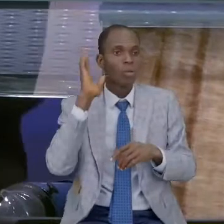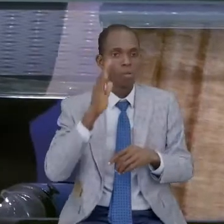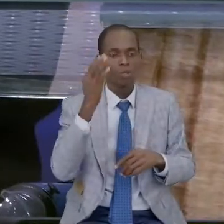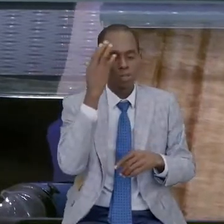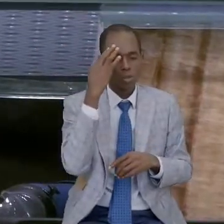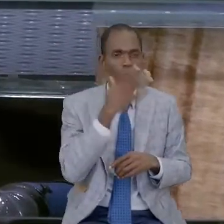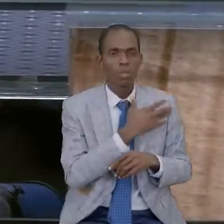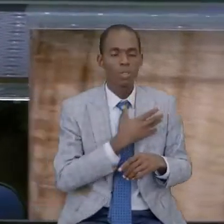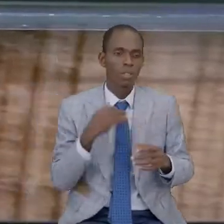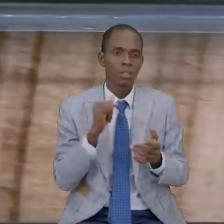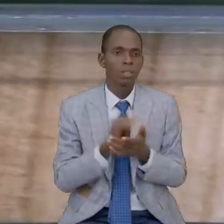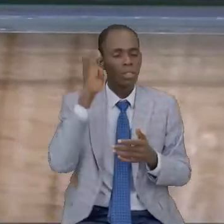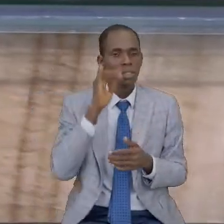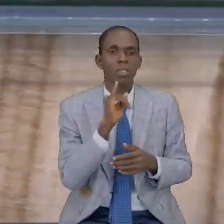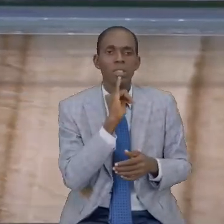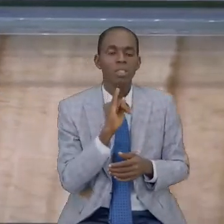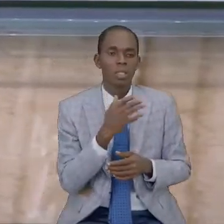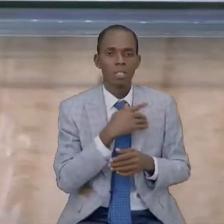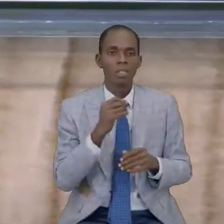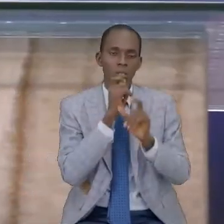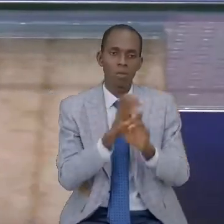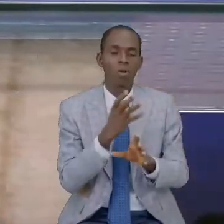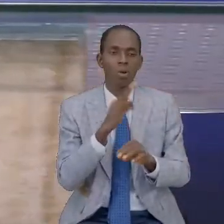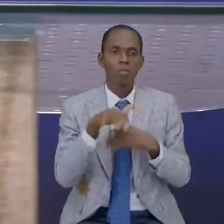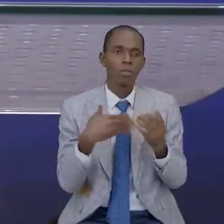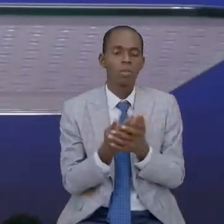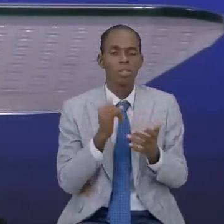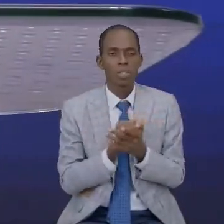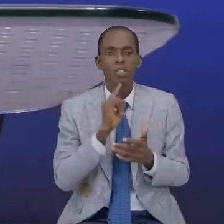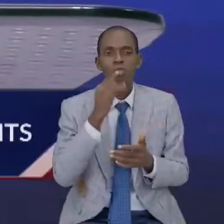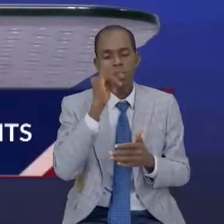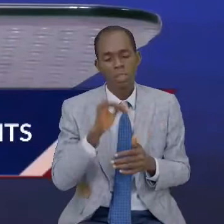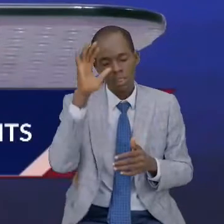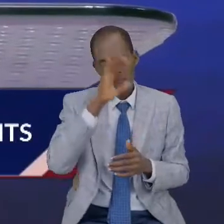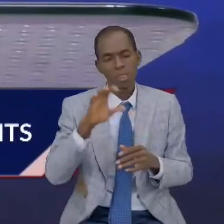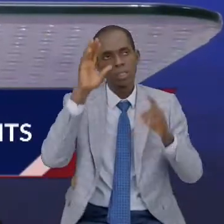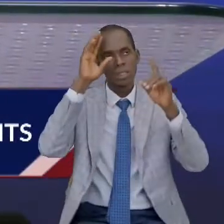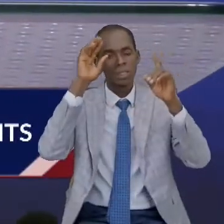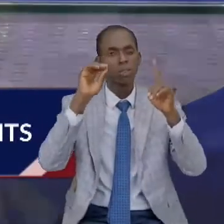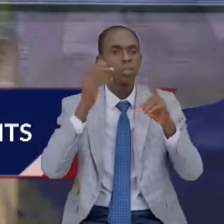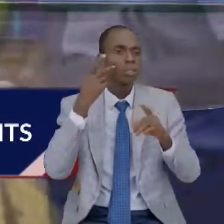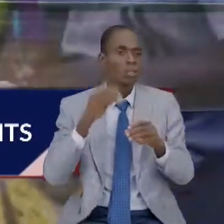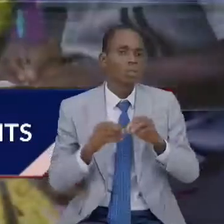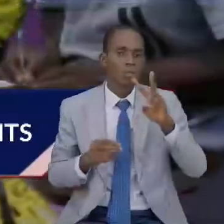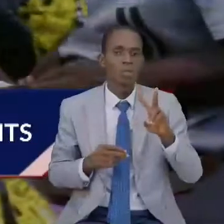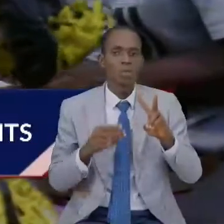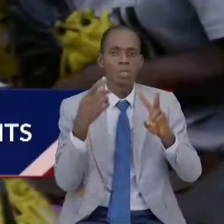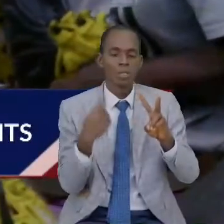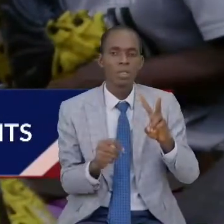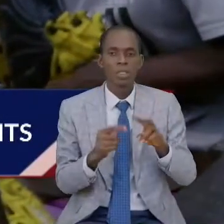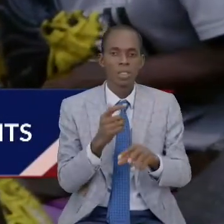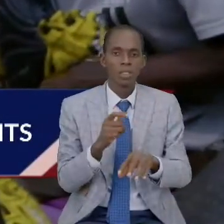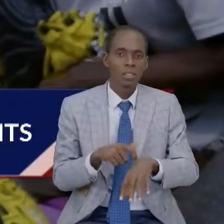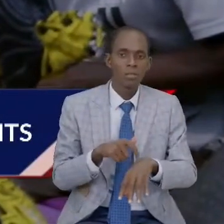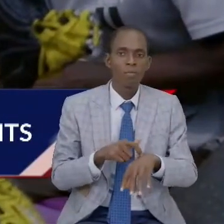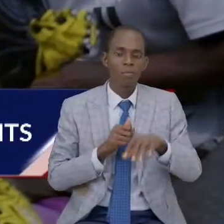diligently seek him. Let's come to number two here. Number two, the season under the charge of servants.